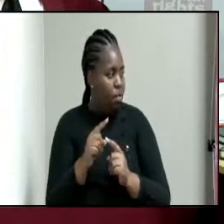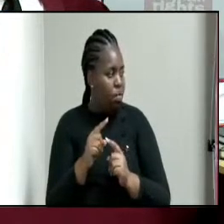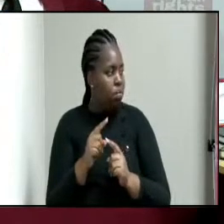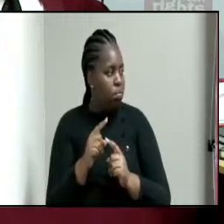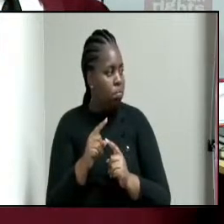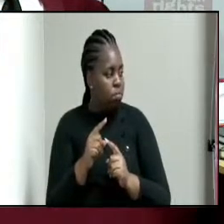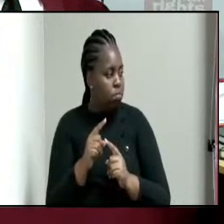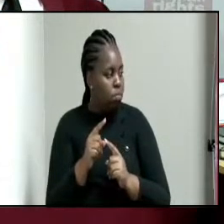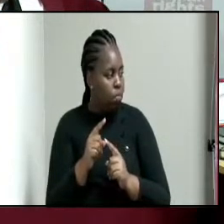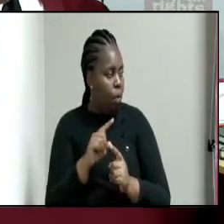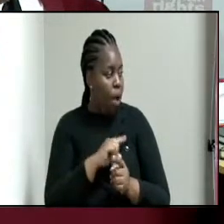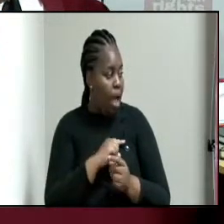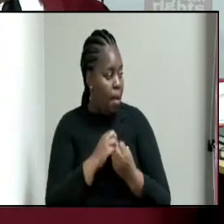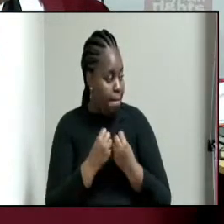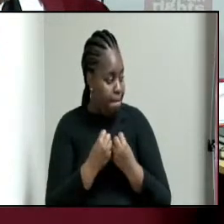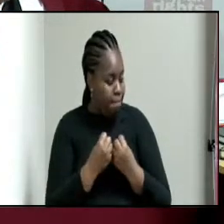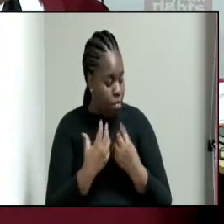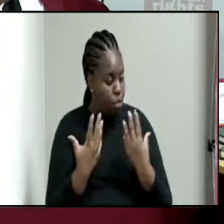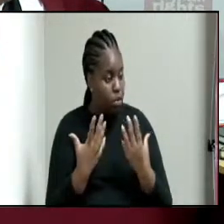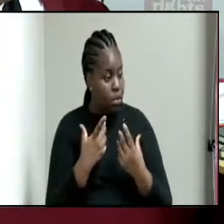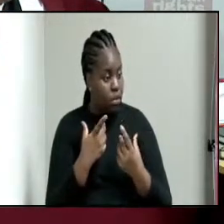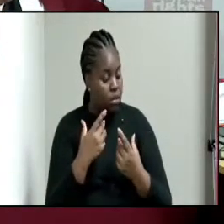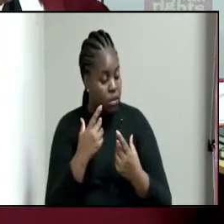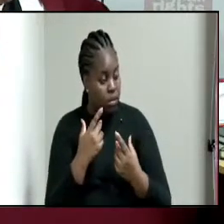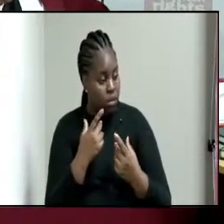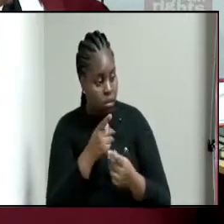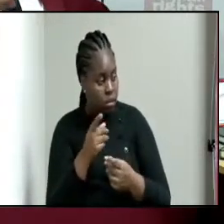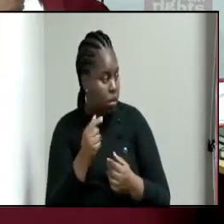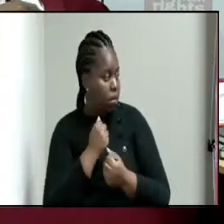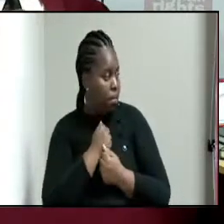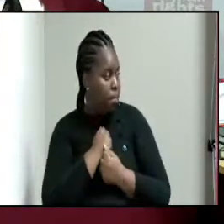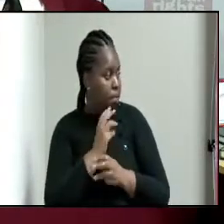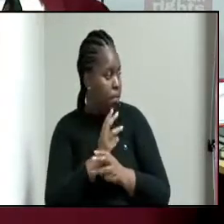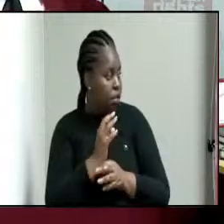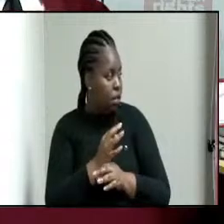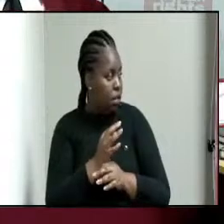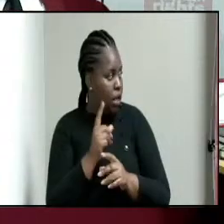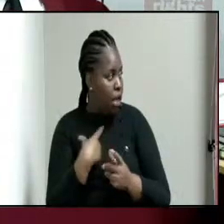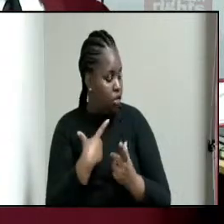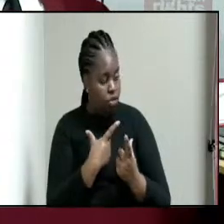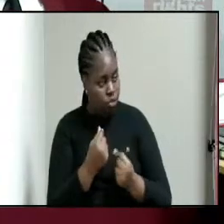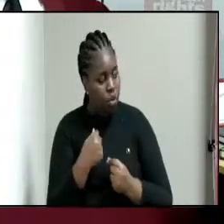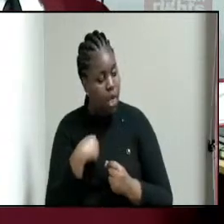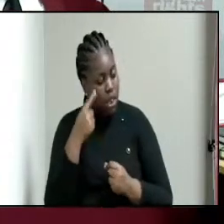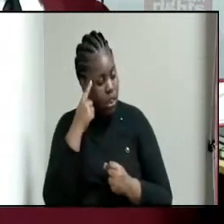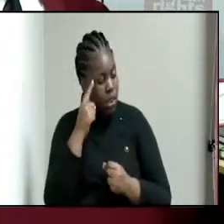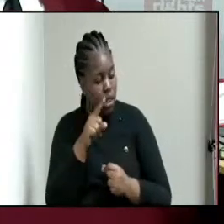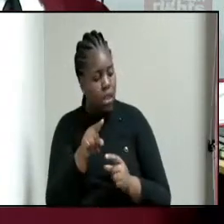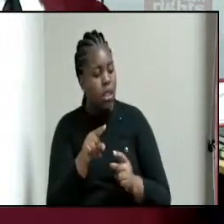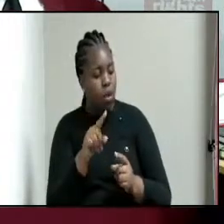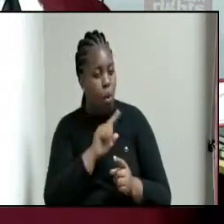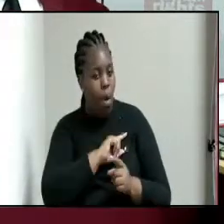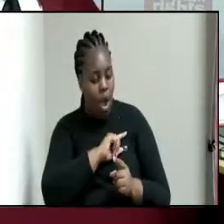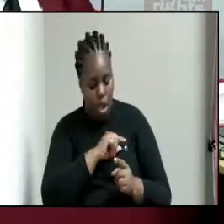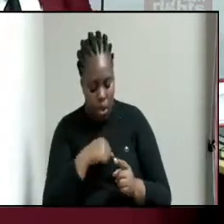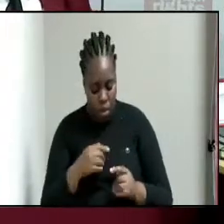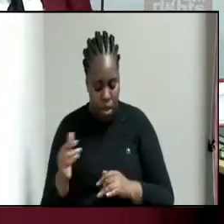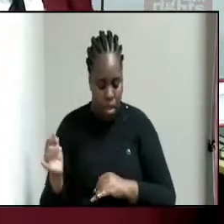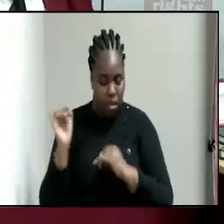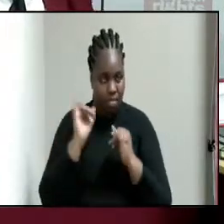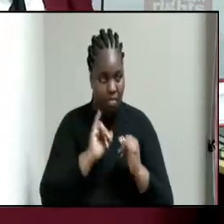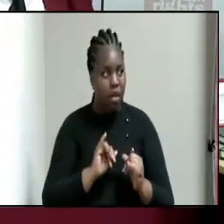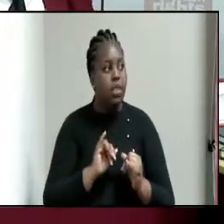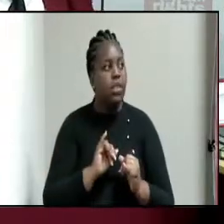parentis almost, when the parents are unable to do so. One would have to have a look at that as well. And that is exactly why we have also